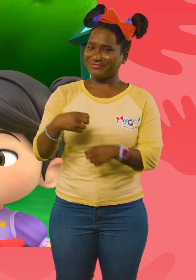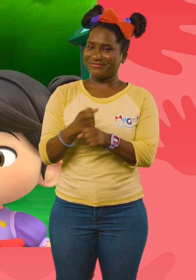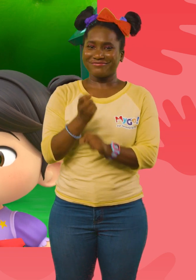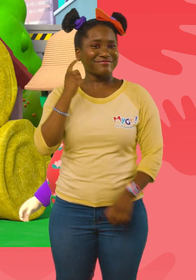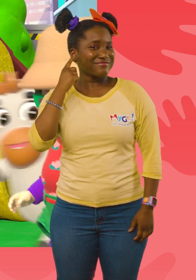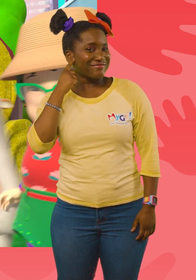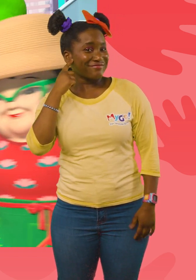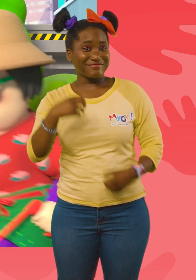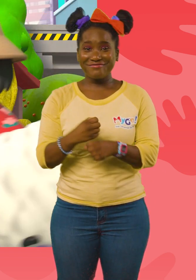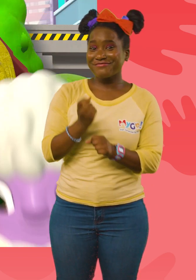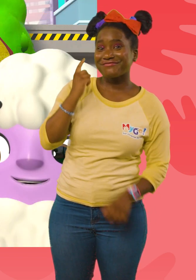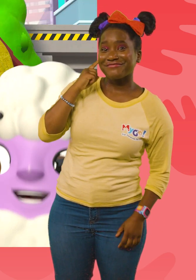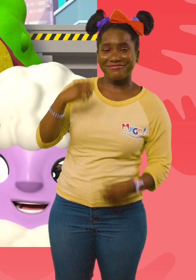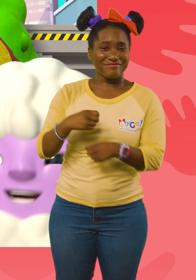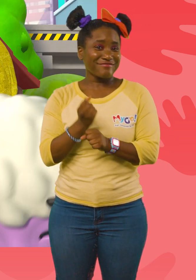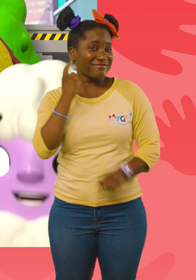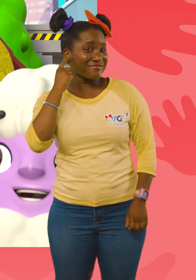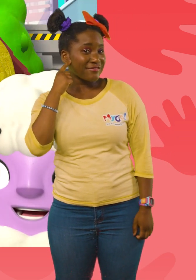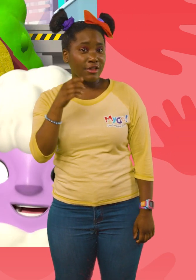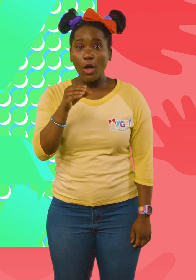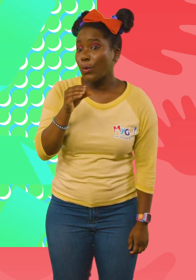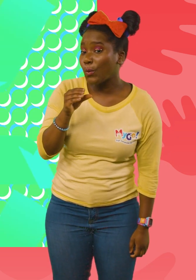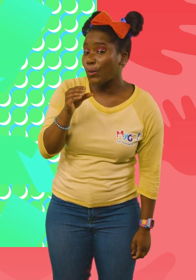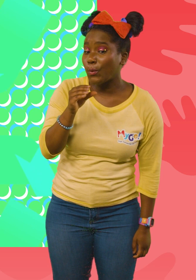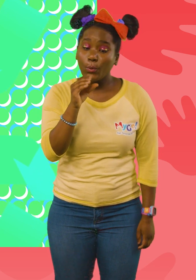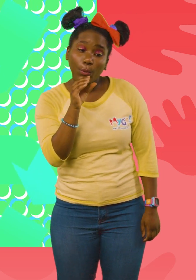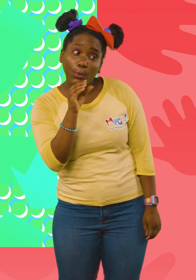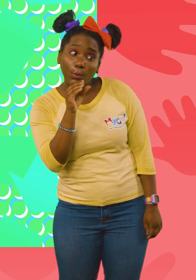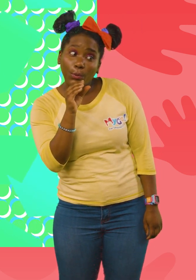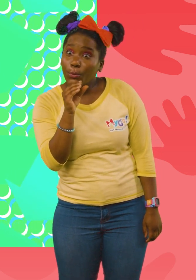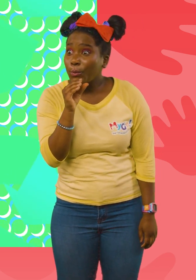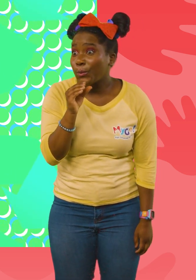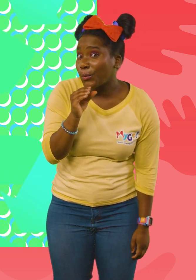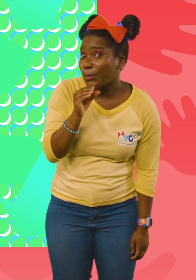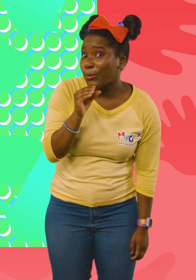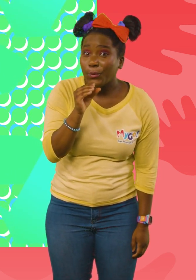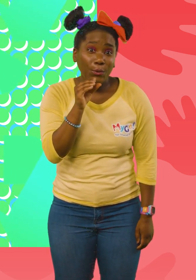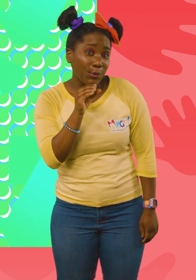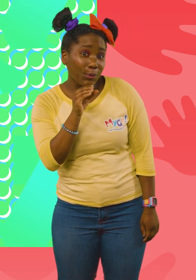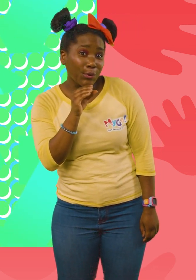Pick it up and make a sound. Make a sound, make a sound.